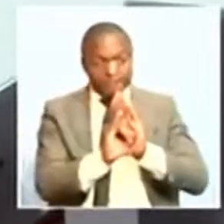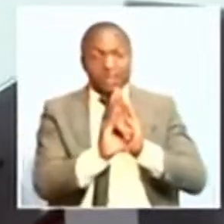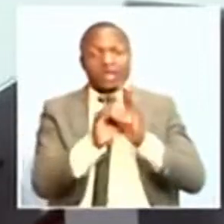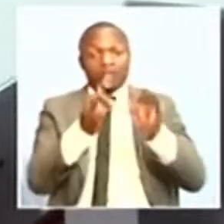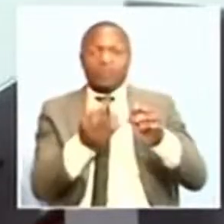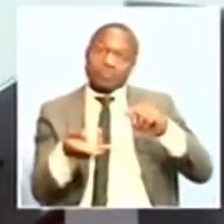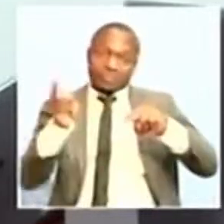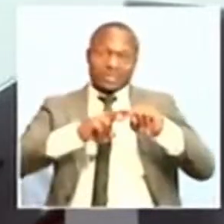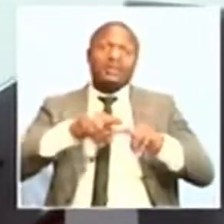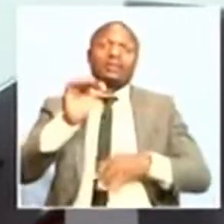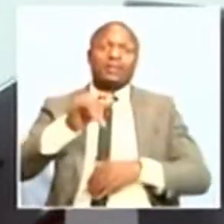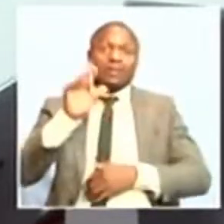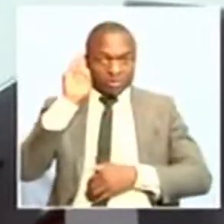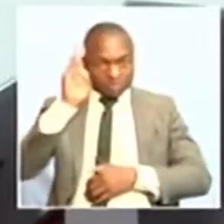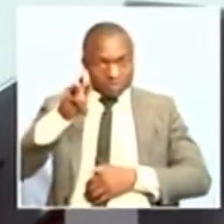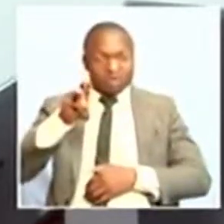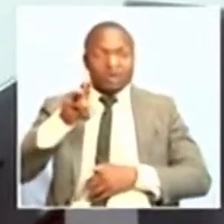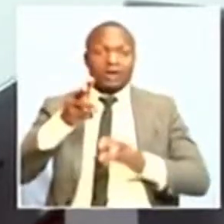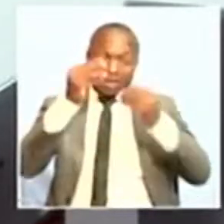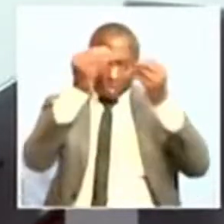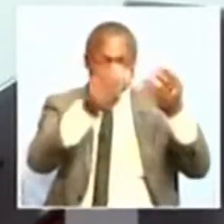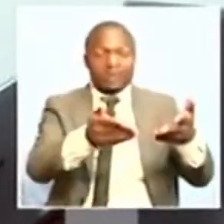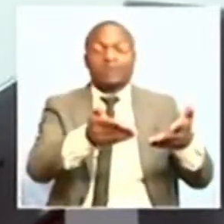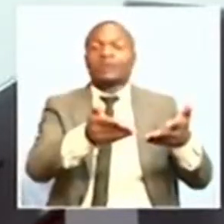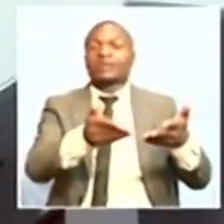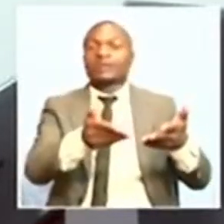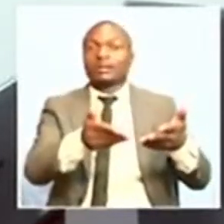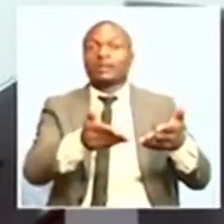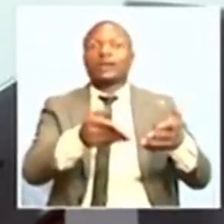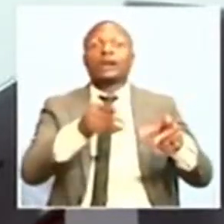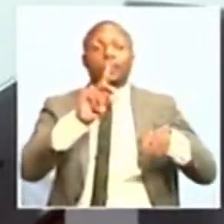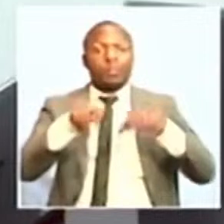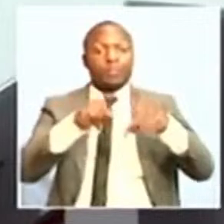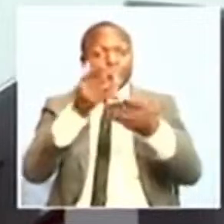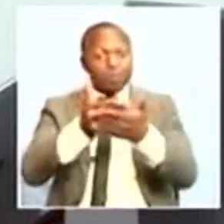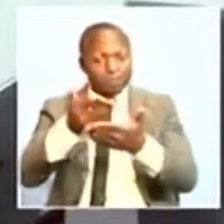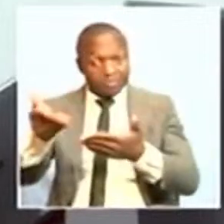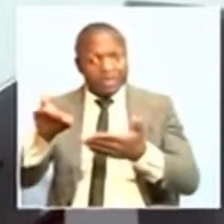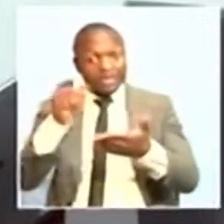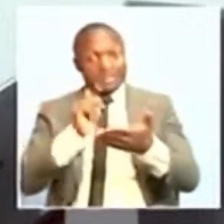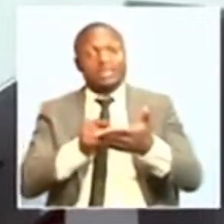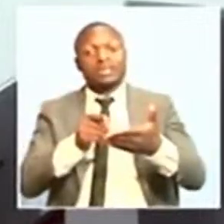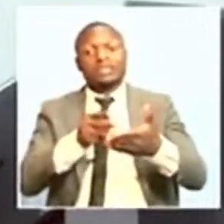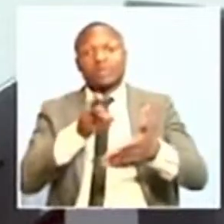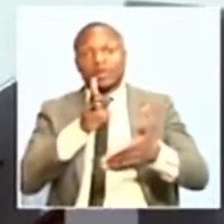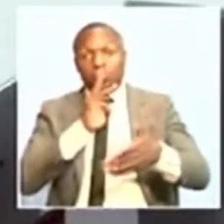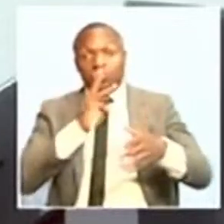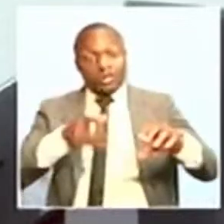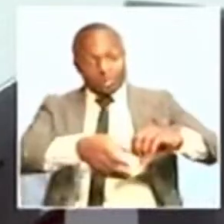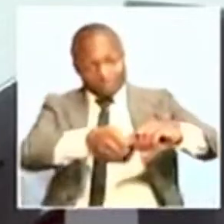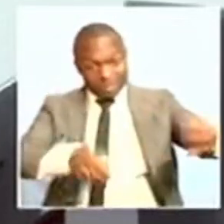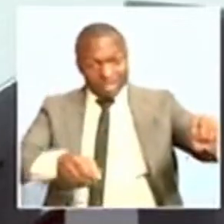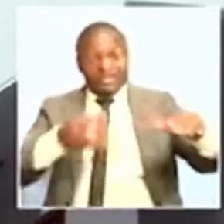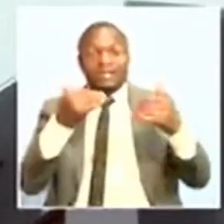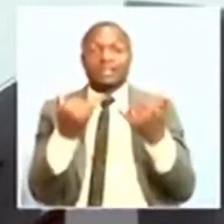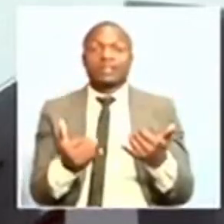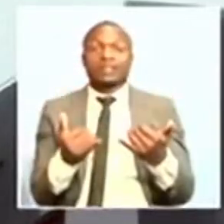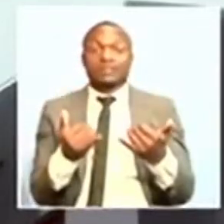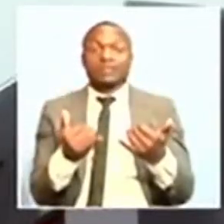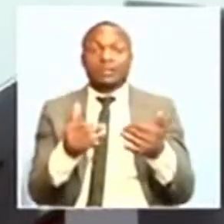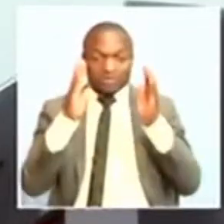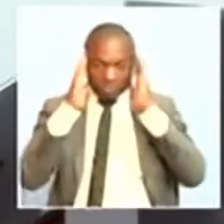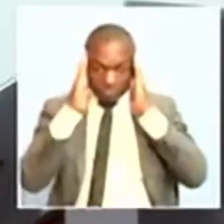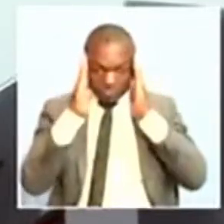increases, yes, it will be passed on to customers. It's almost obvious. And right now we're dealing with the issue